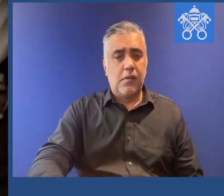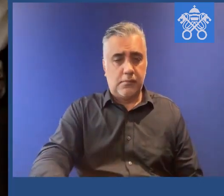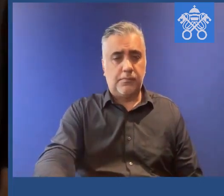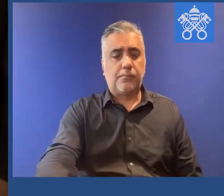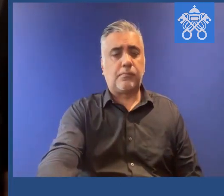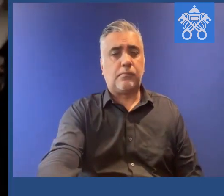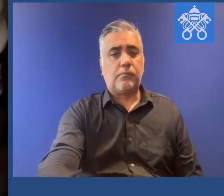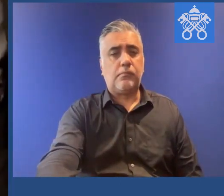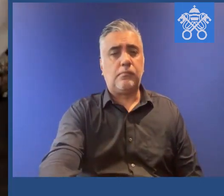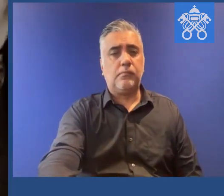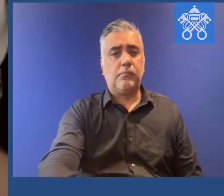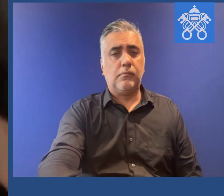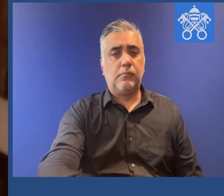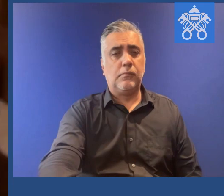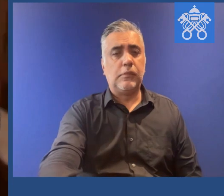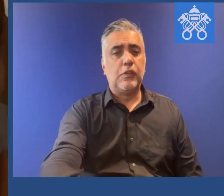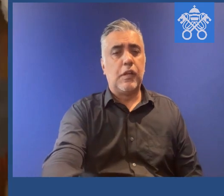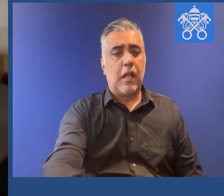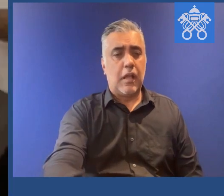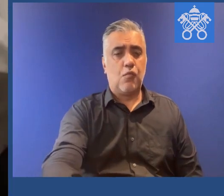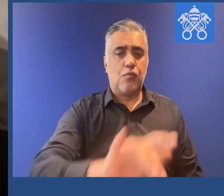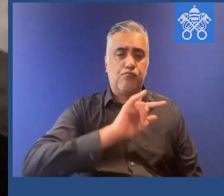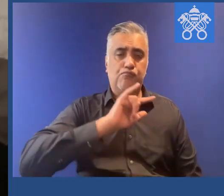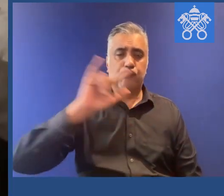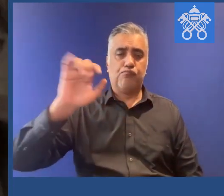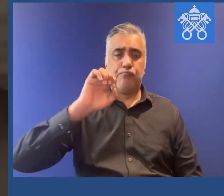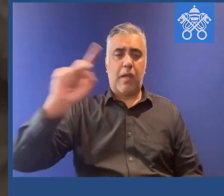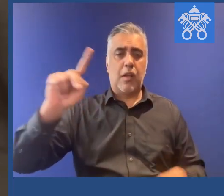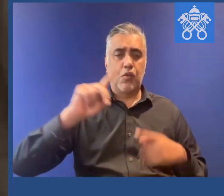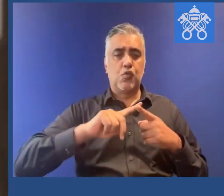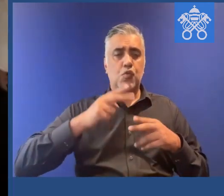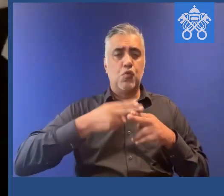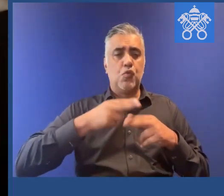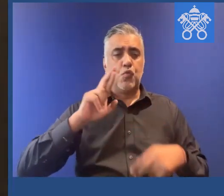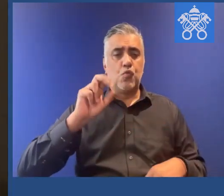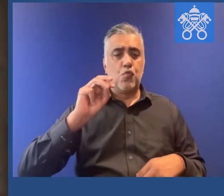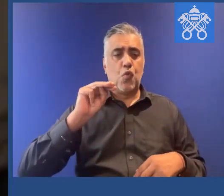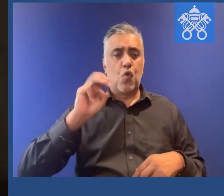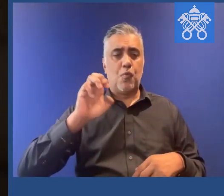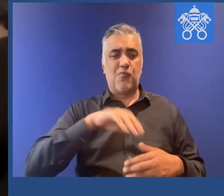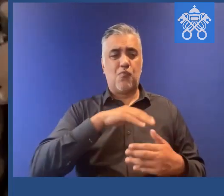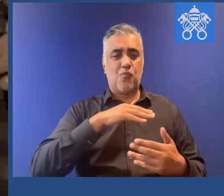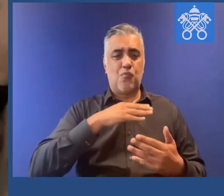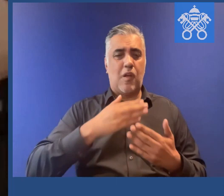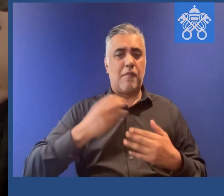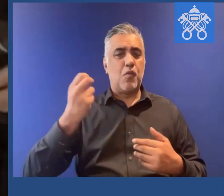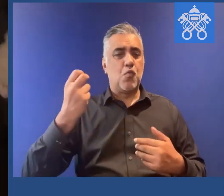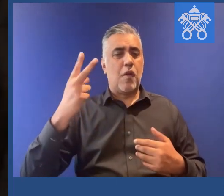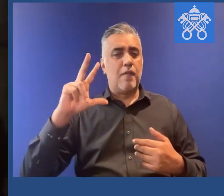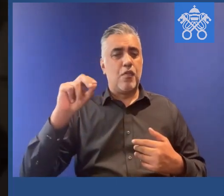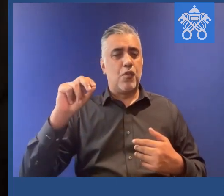with a departure for the return flight to Rome scheduled for approximately 12:30 local